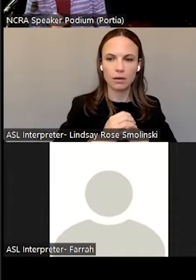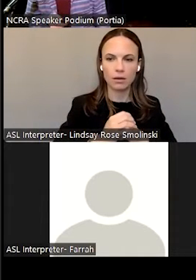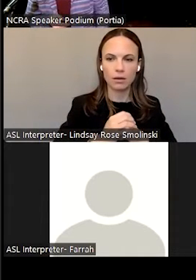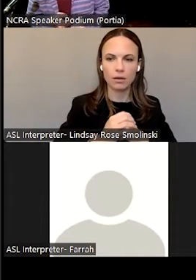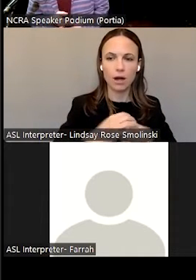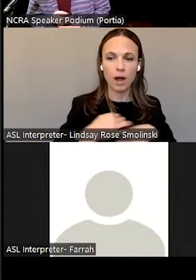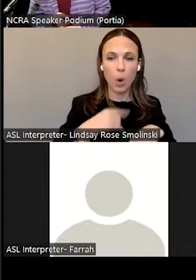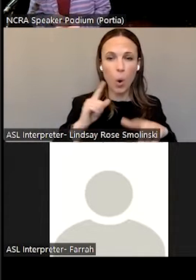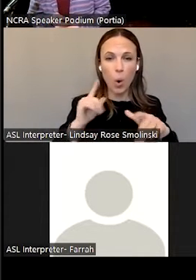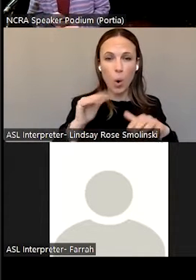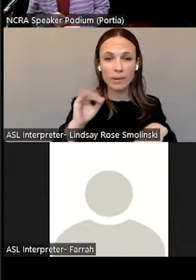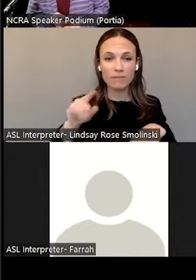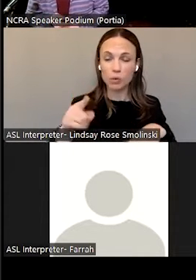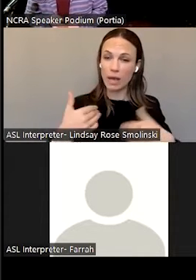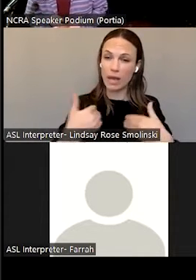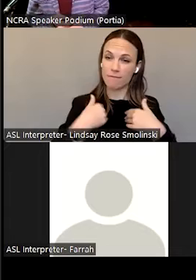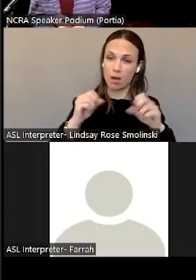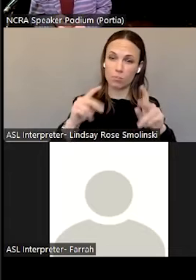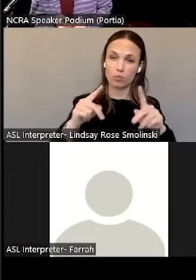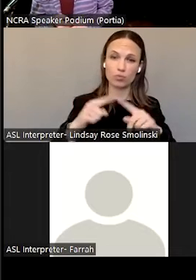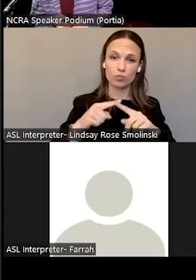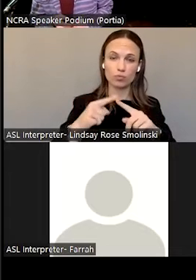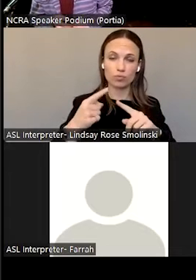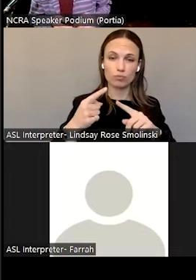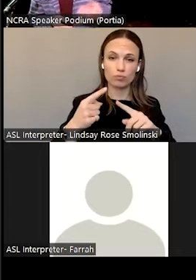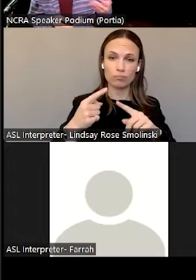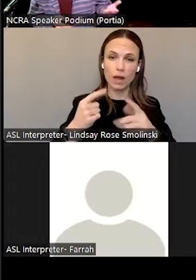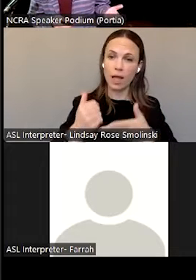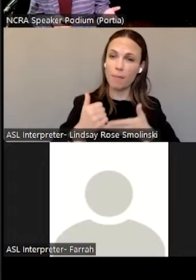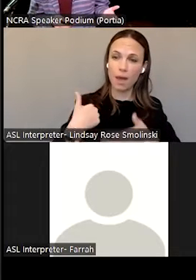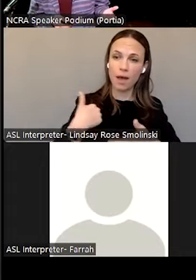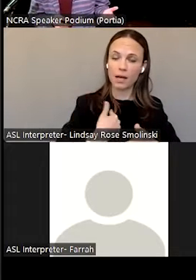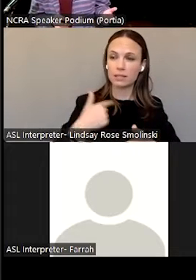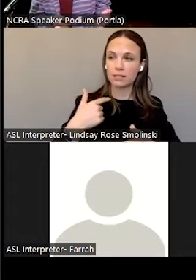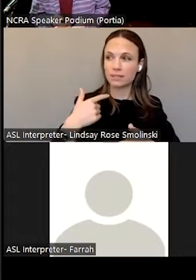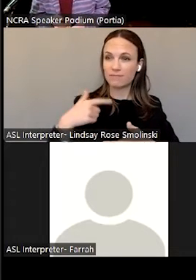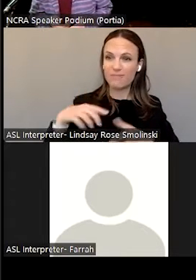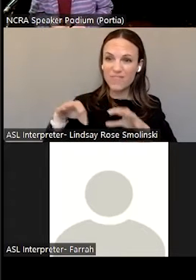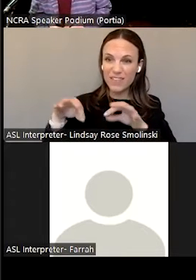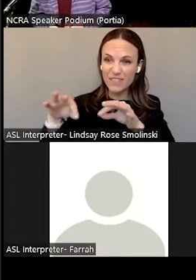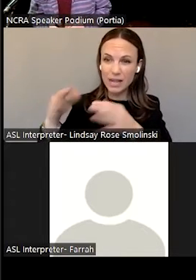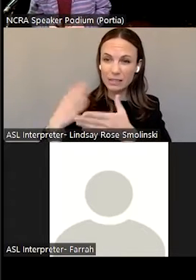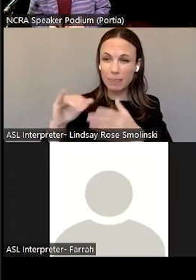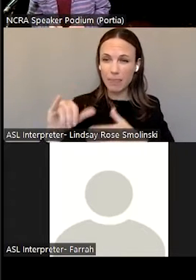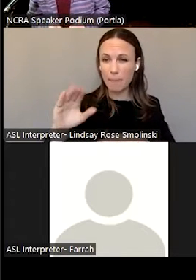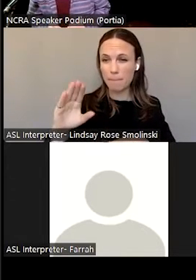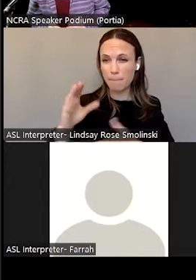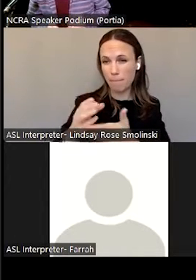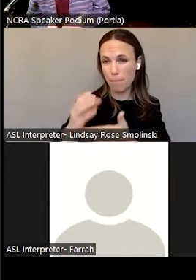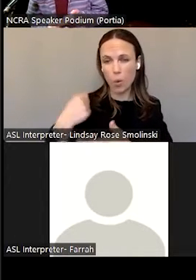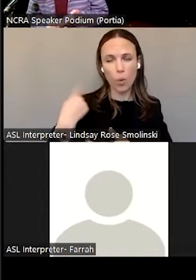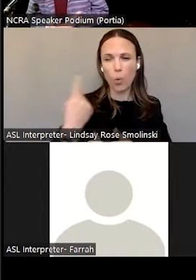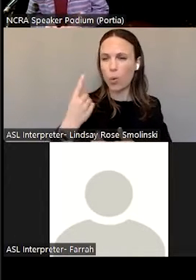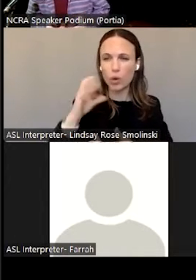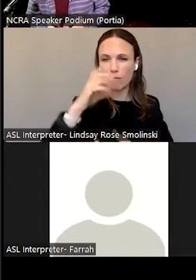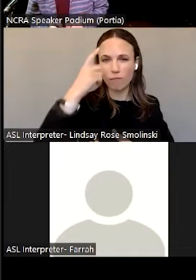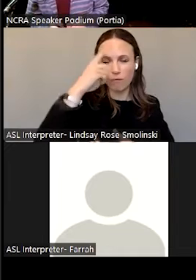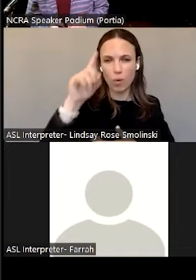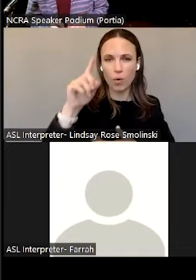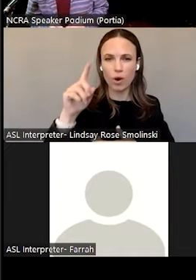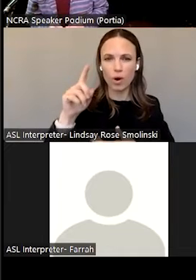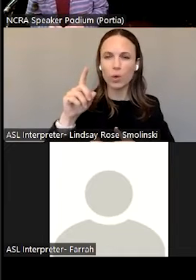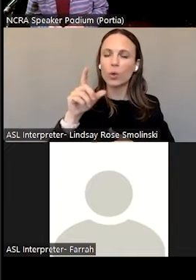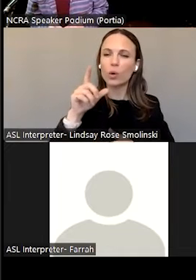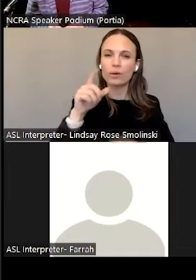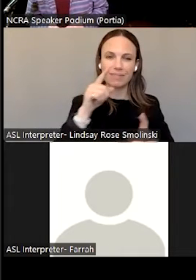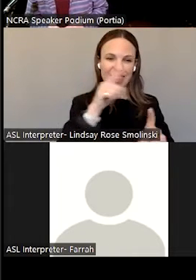I hope if you have the opportunity to help us source some of these bottles, we're always looking for the ones that are